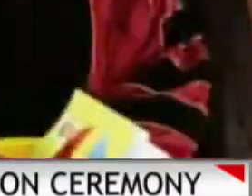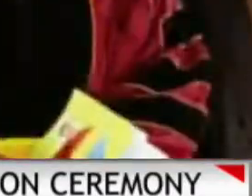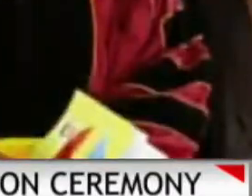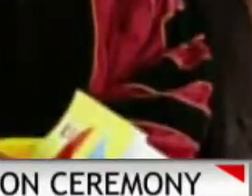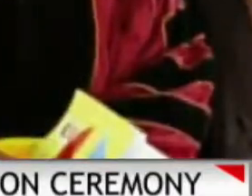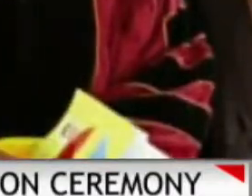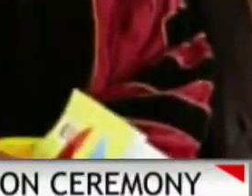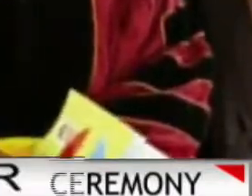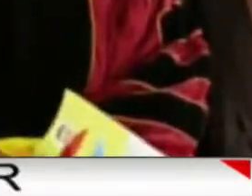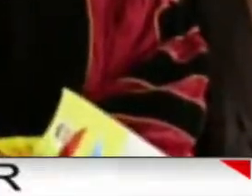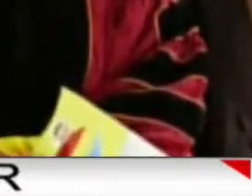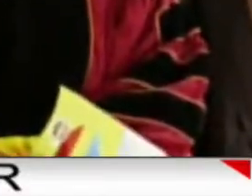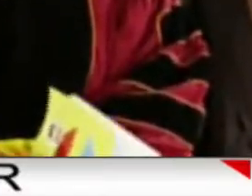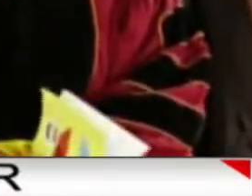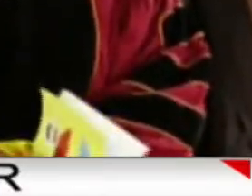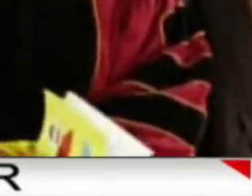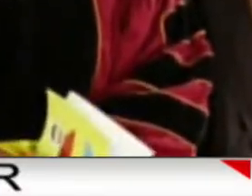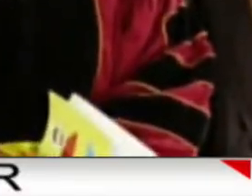Good morning.